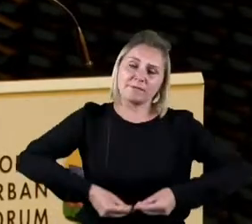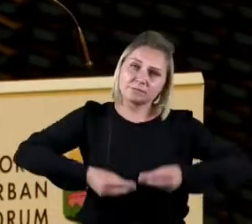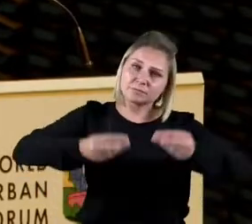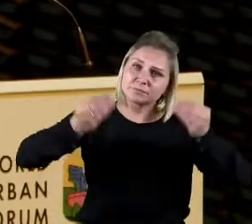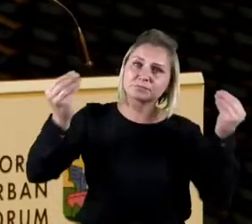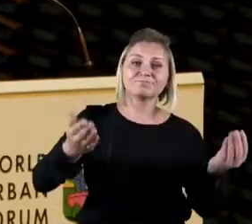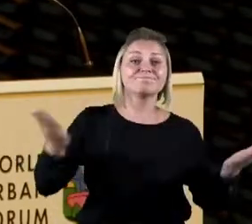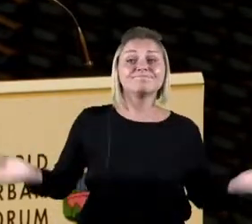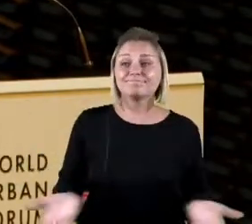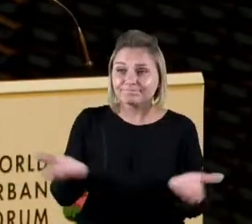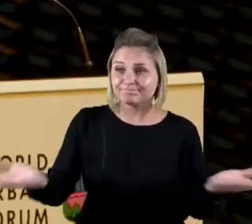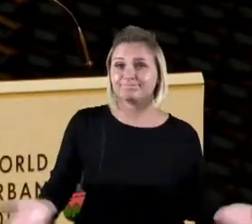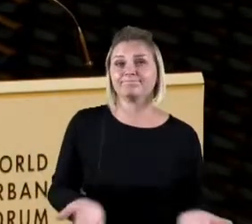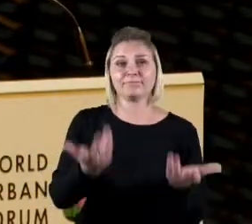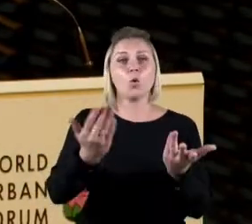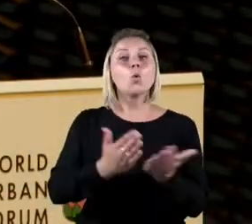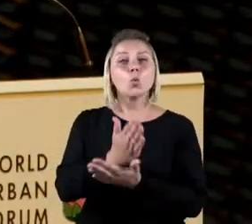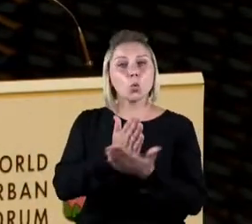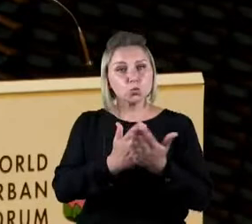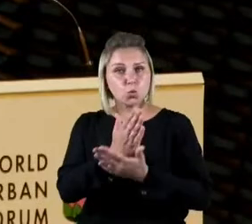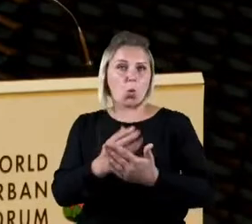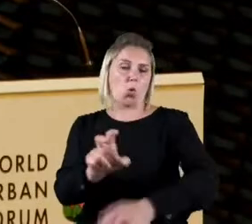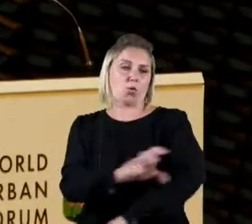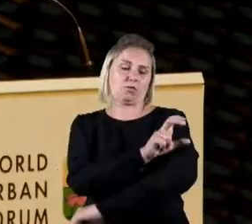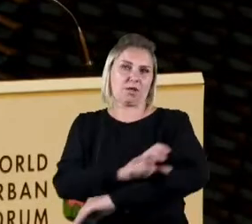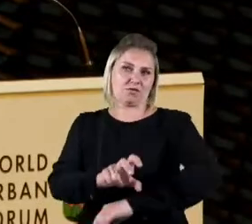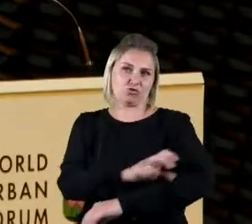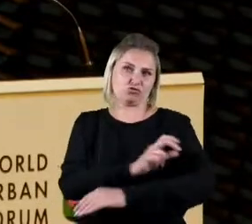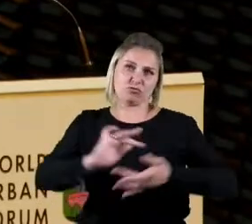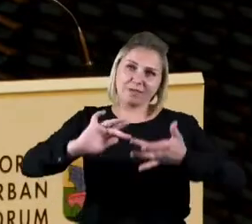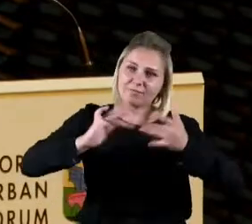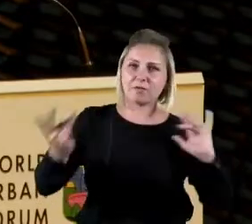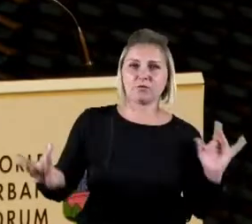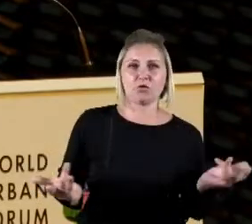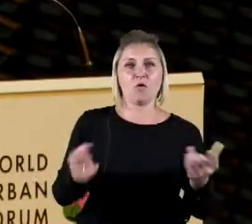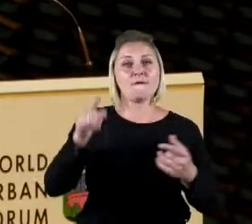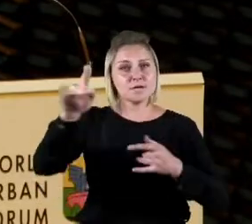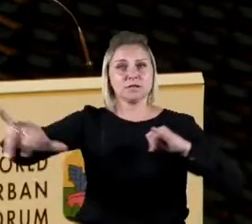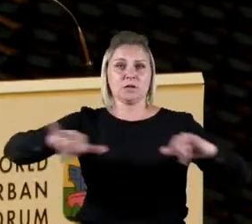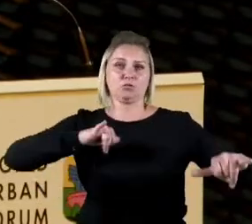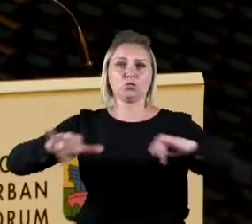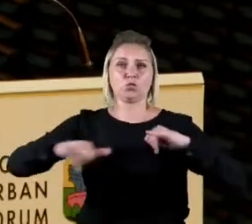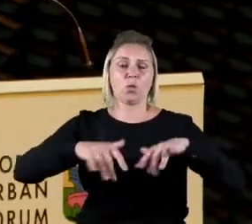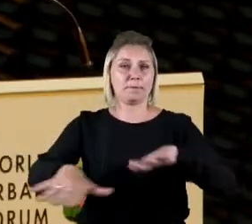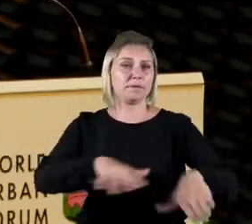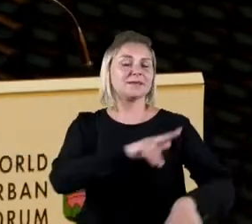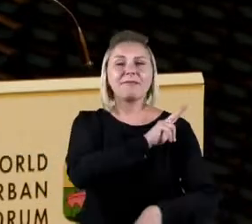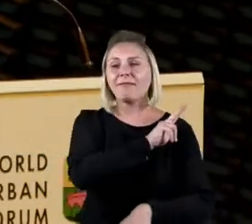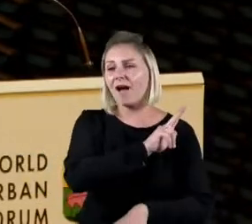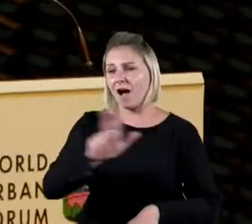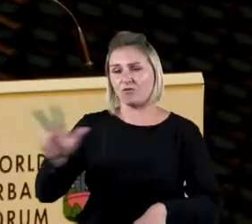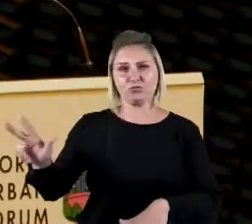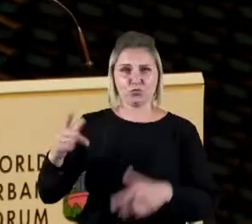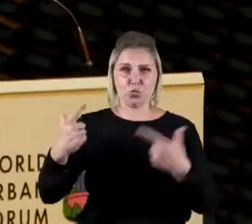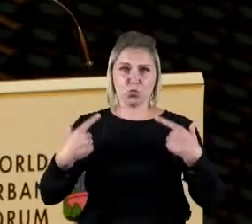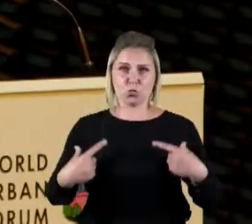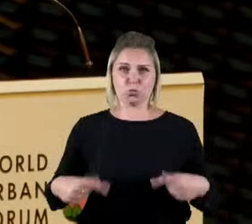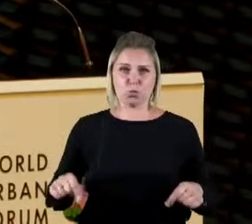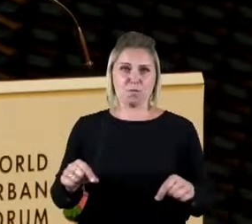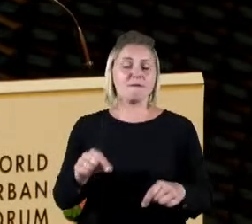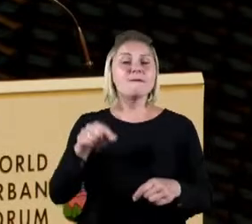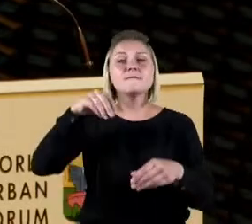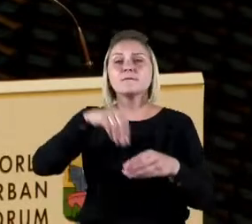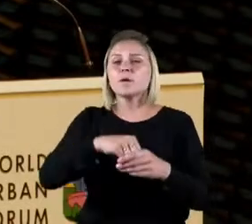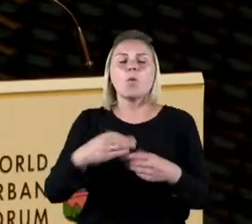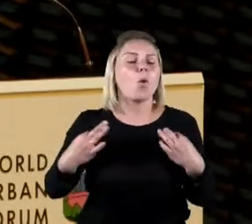digital services in the government that everyone, any citizen, come from where they come,